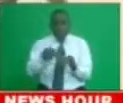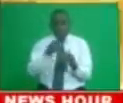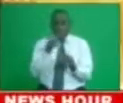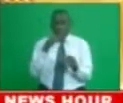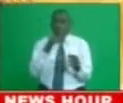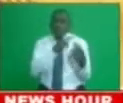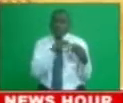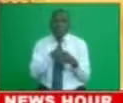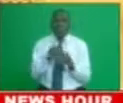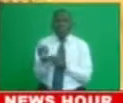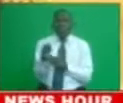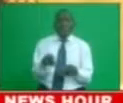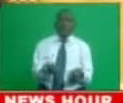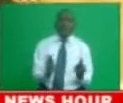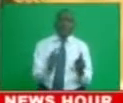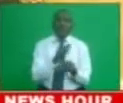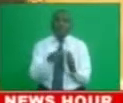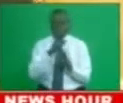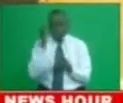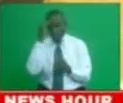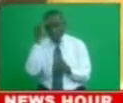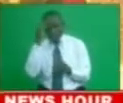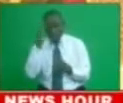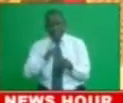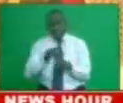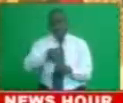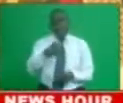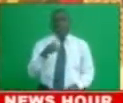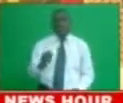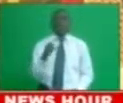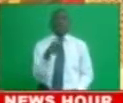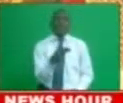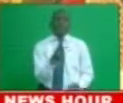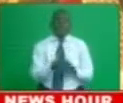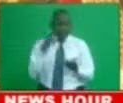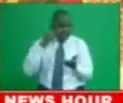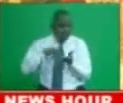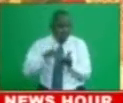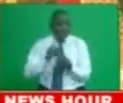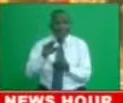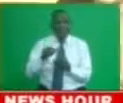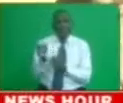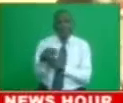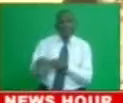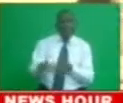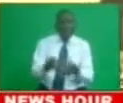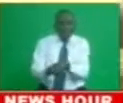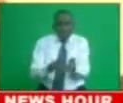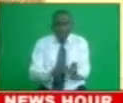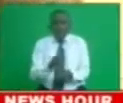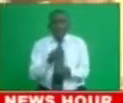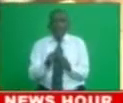Fisheries therefore allowed the ministers and other stakeholders to review the activities, documents